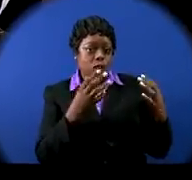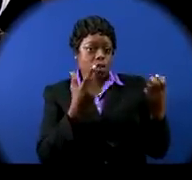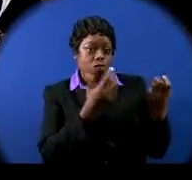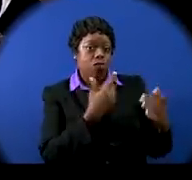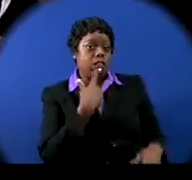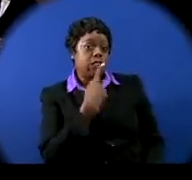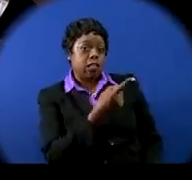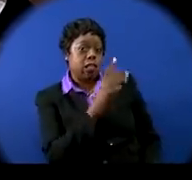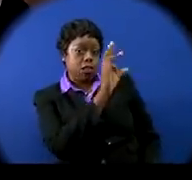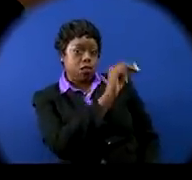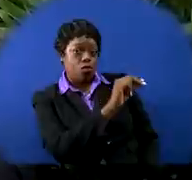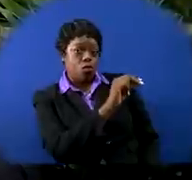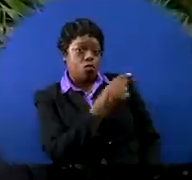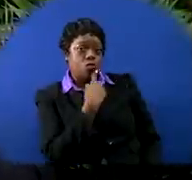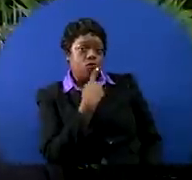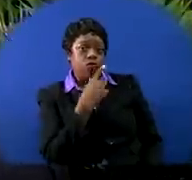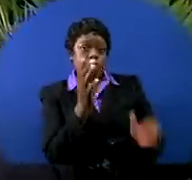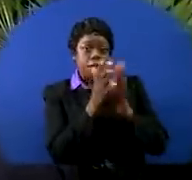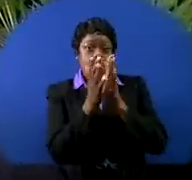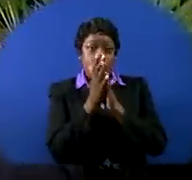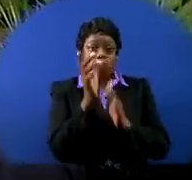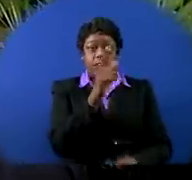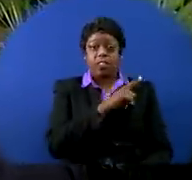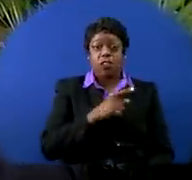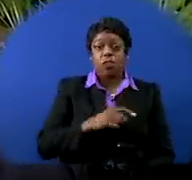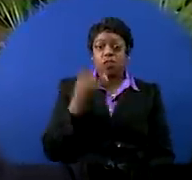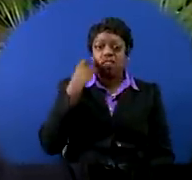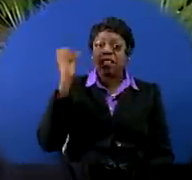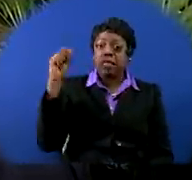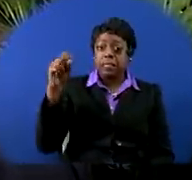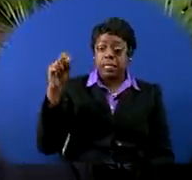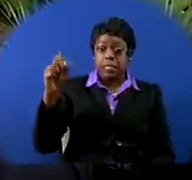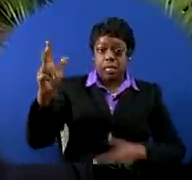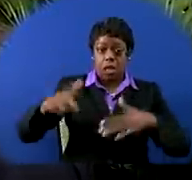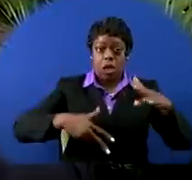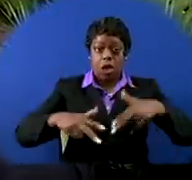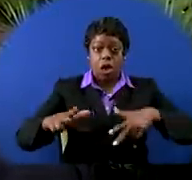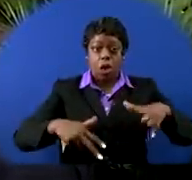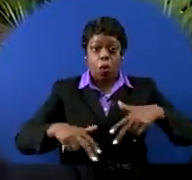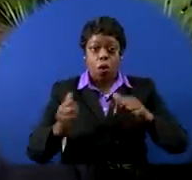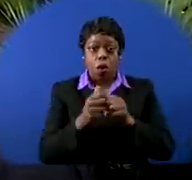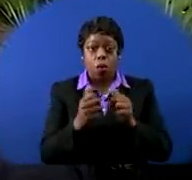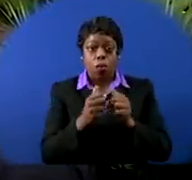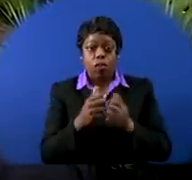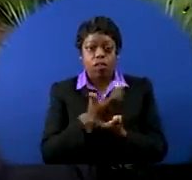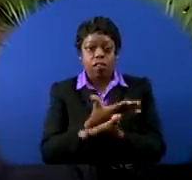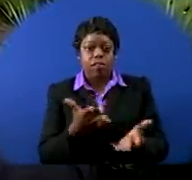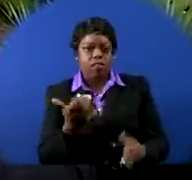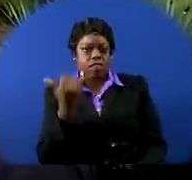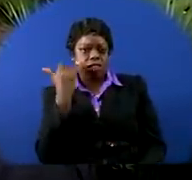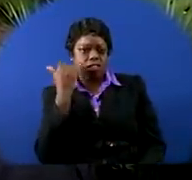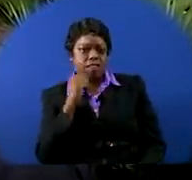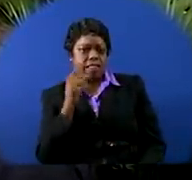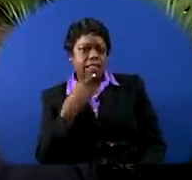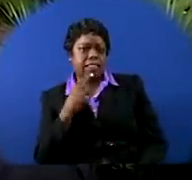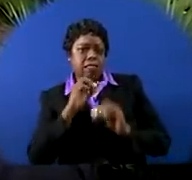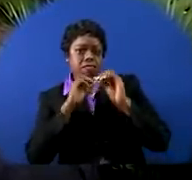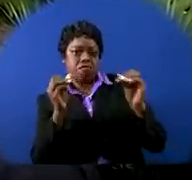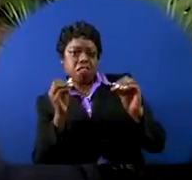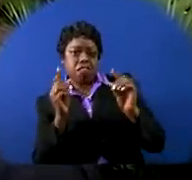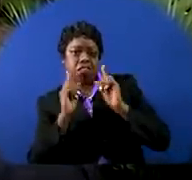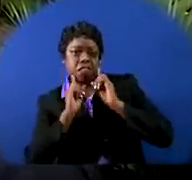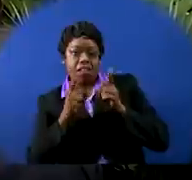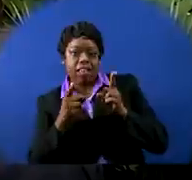praise the Lord. If they say yes, say, hey, I'll walk with you if you don't want to walk by yourself. If they don't say anything, ask them again until you